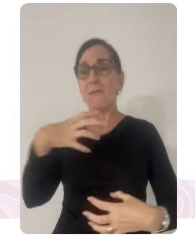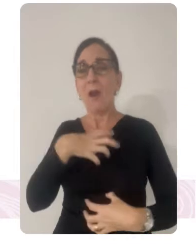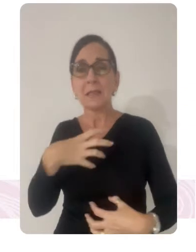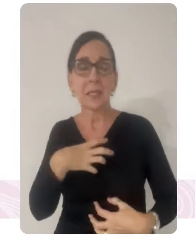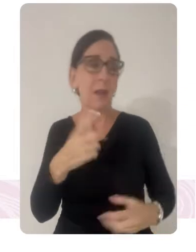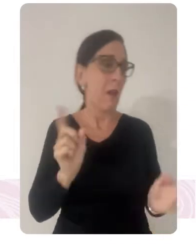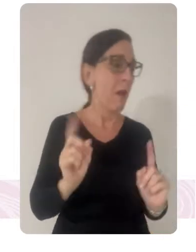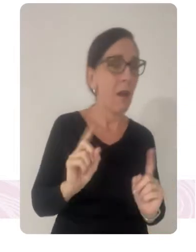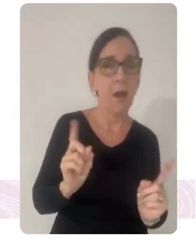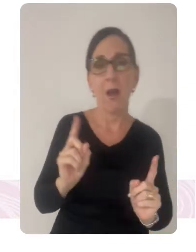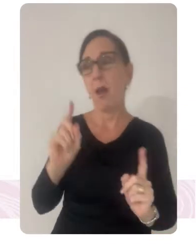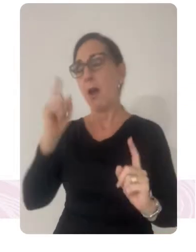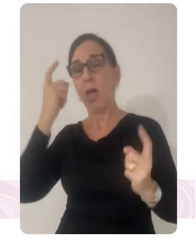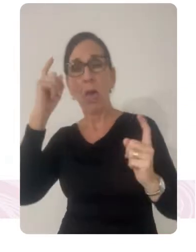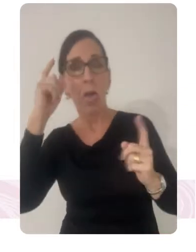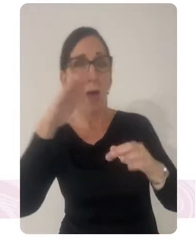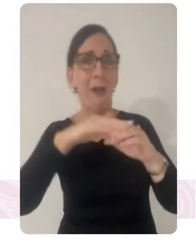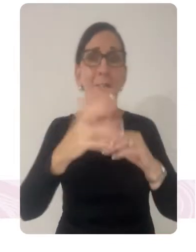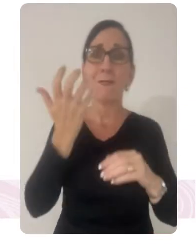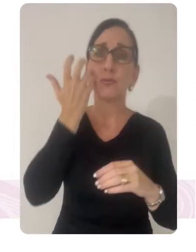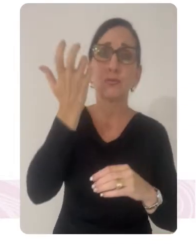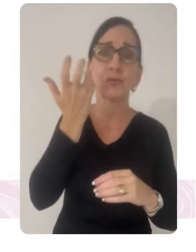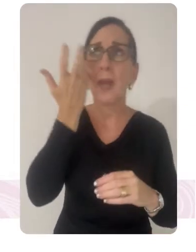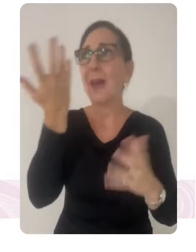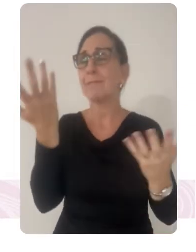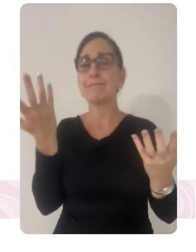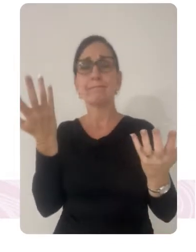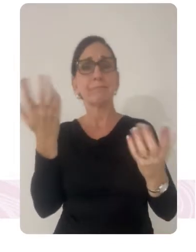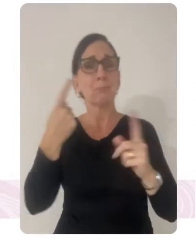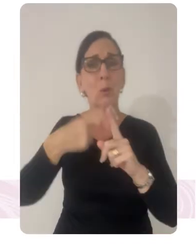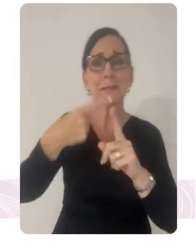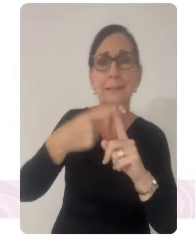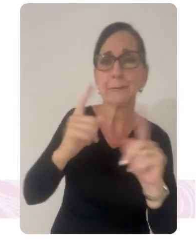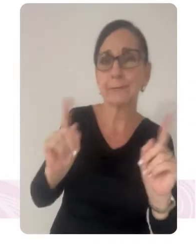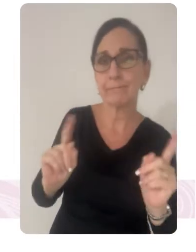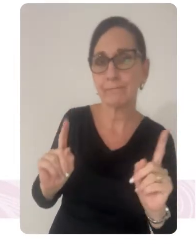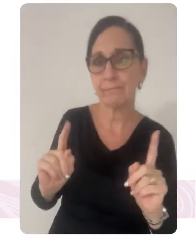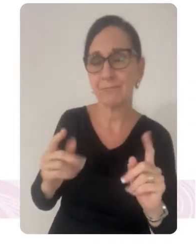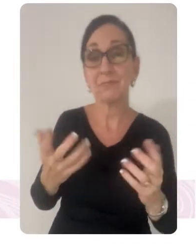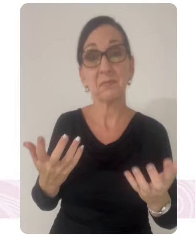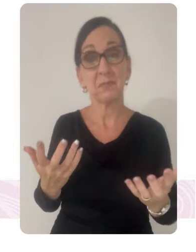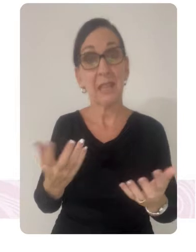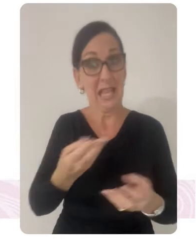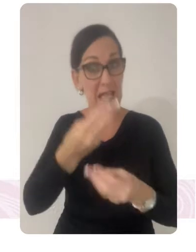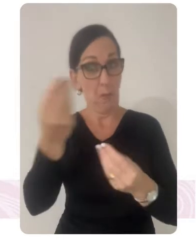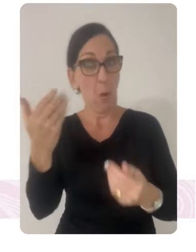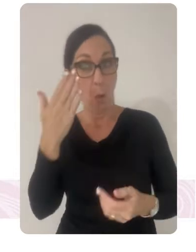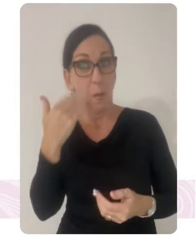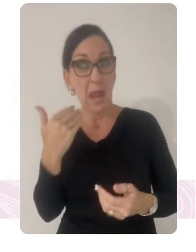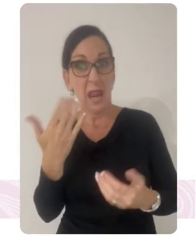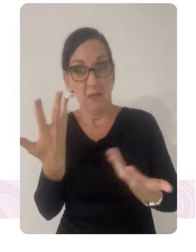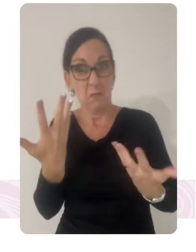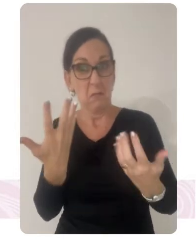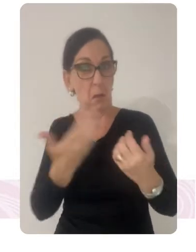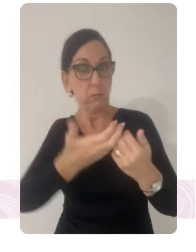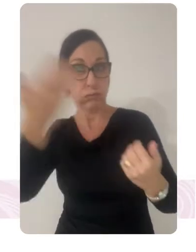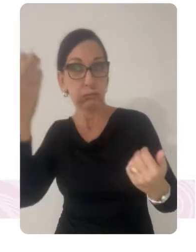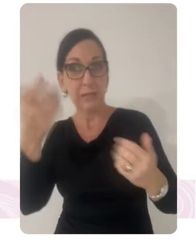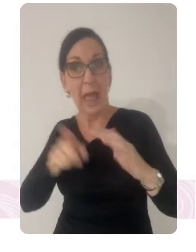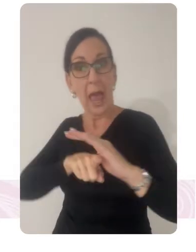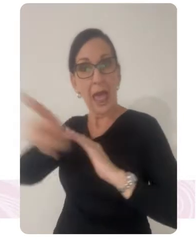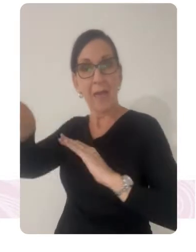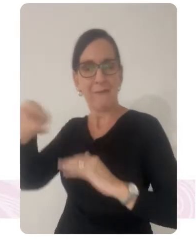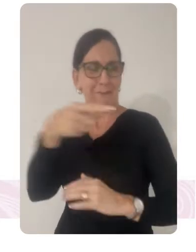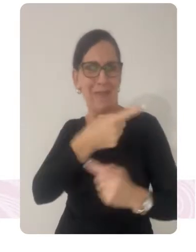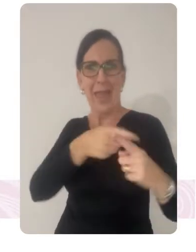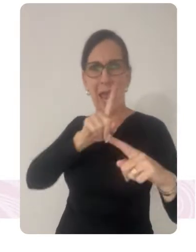can take some time to feel positive and hopeful for the future. We know that for many women, they do not leave without their ex-partner